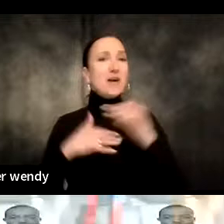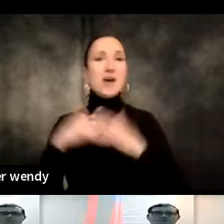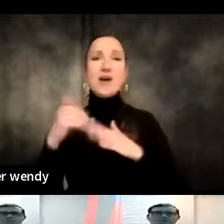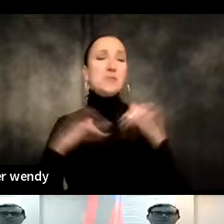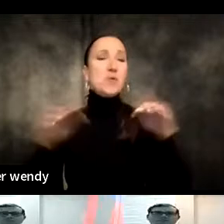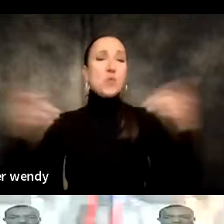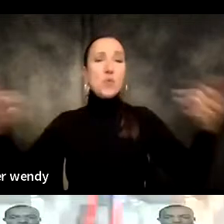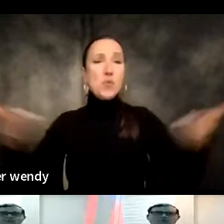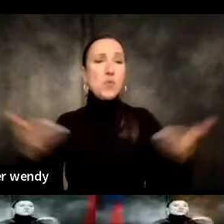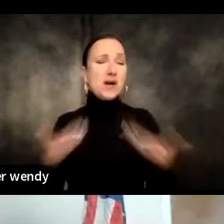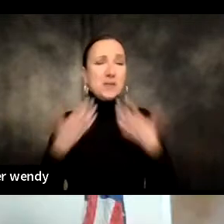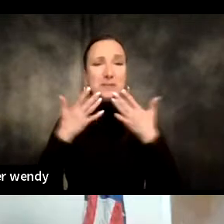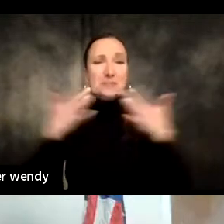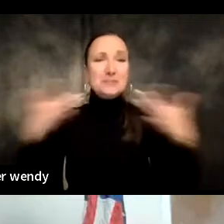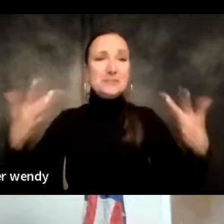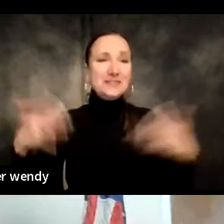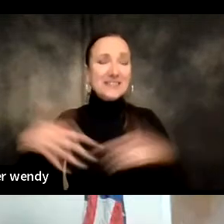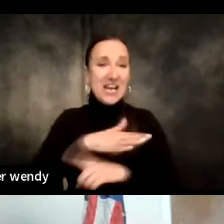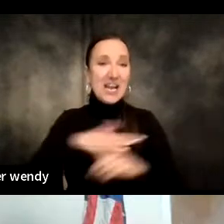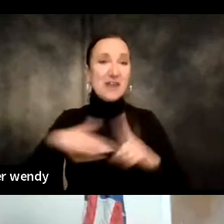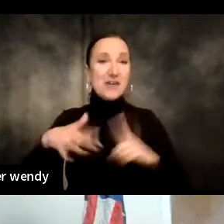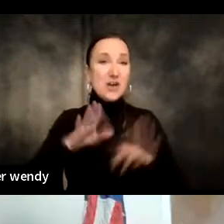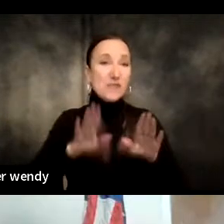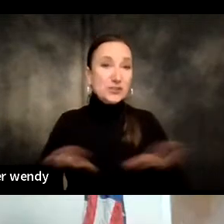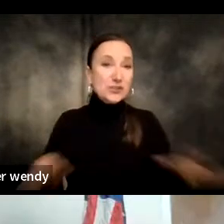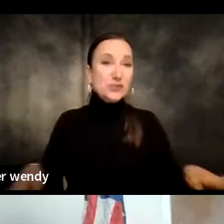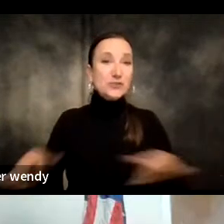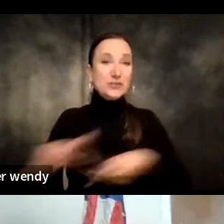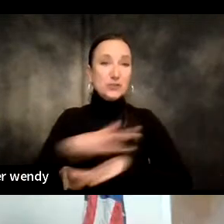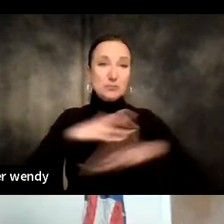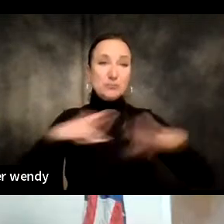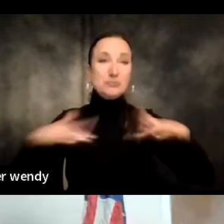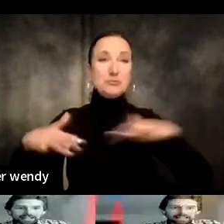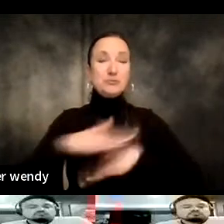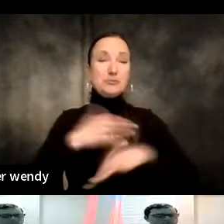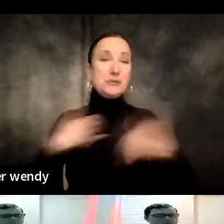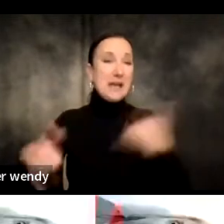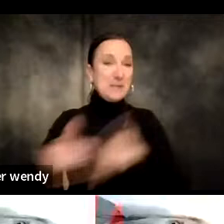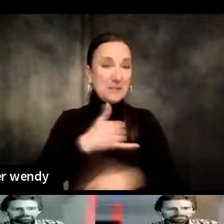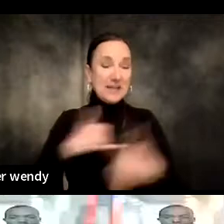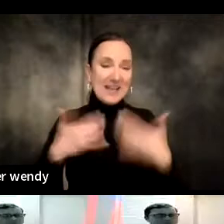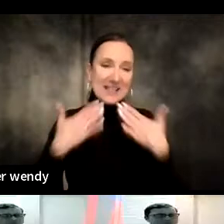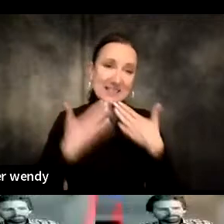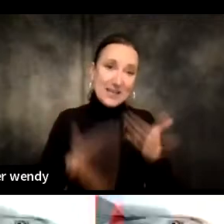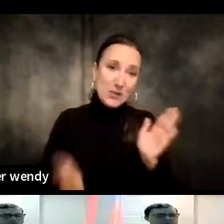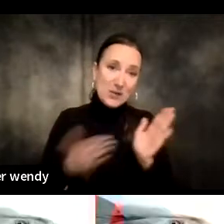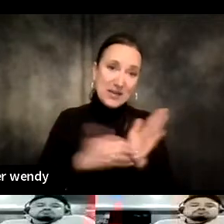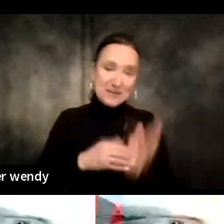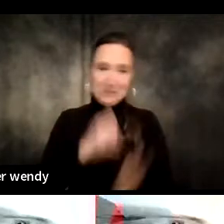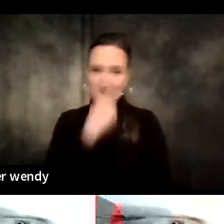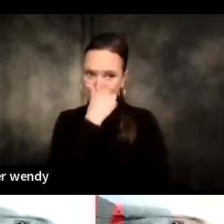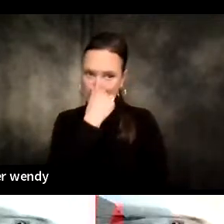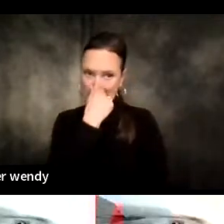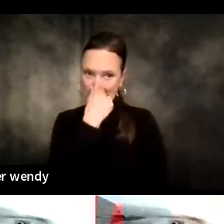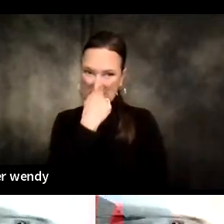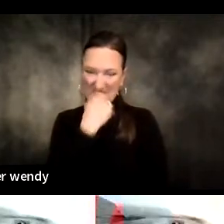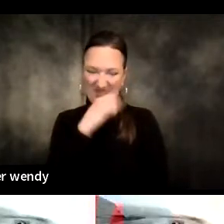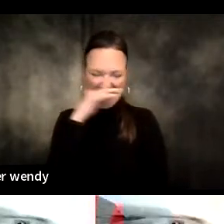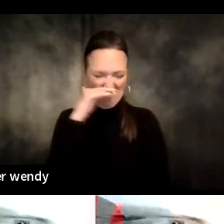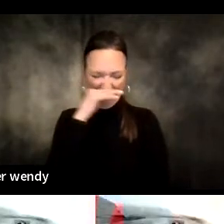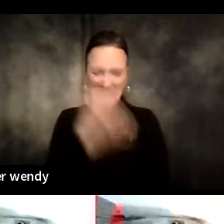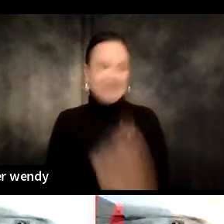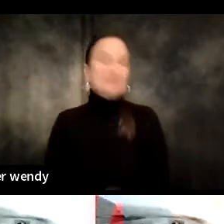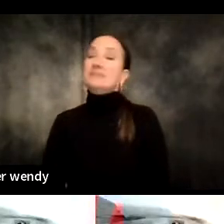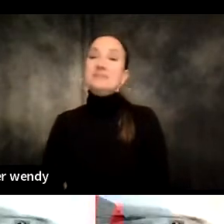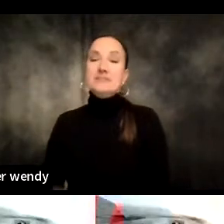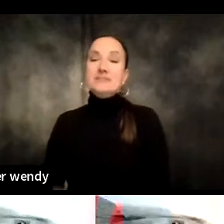welcoming space for children to recreate and enjoy themselves. Thank you again. Problem. And